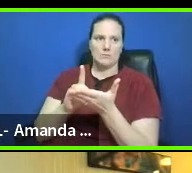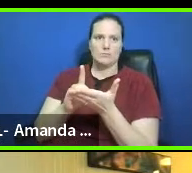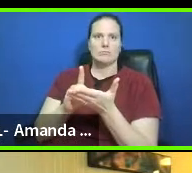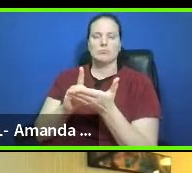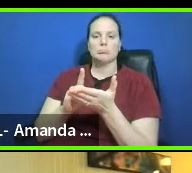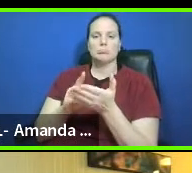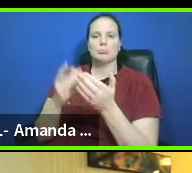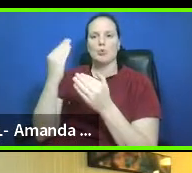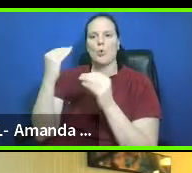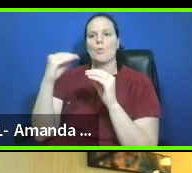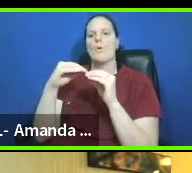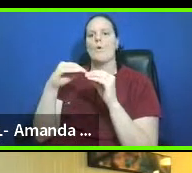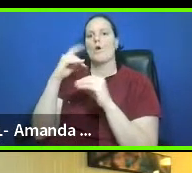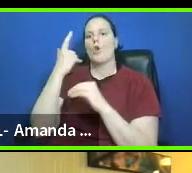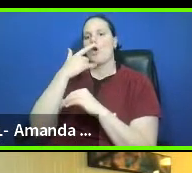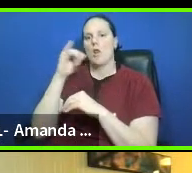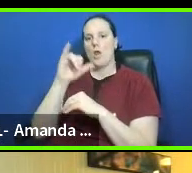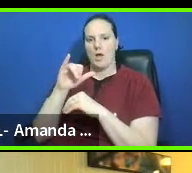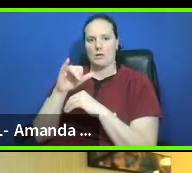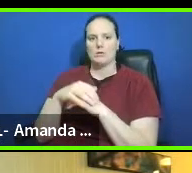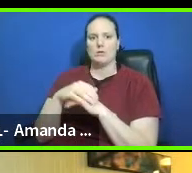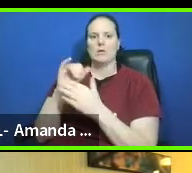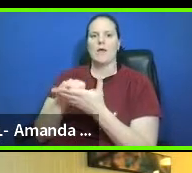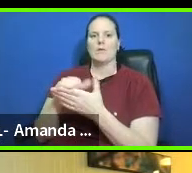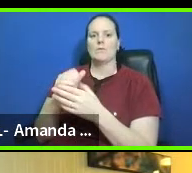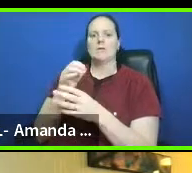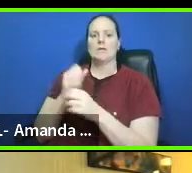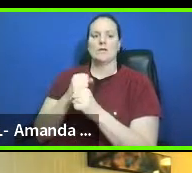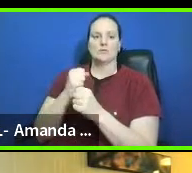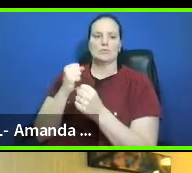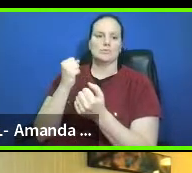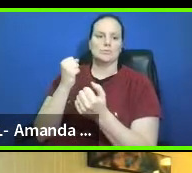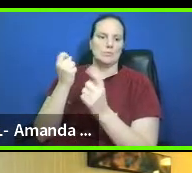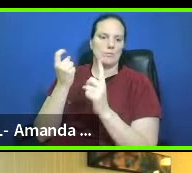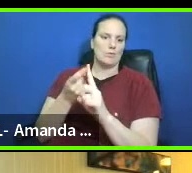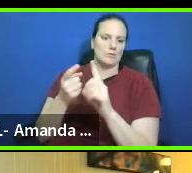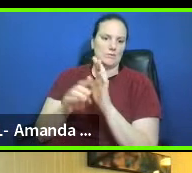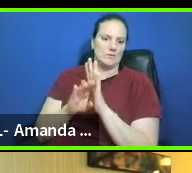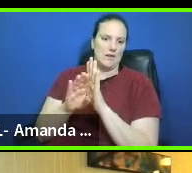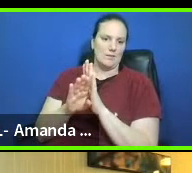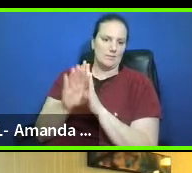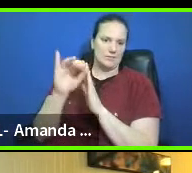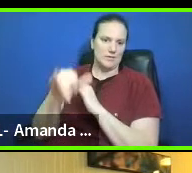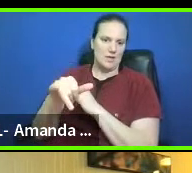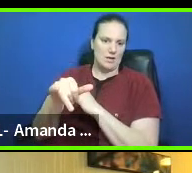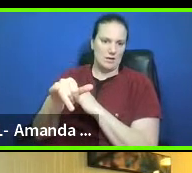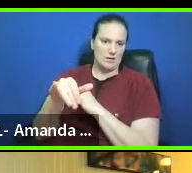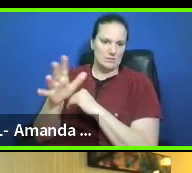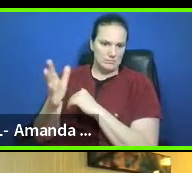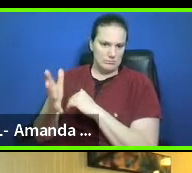more about what it looks like, we can get to that point of developing those types of rendering.